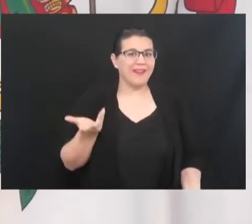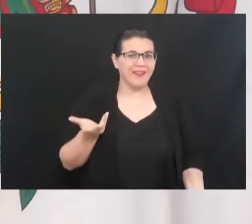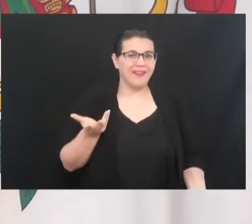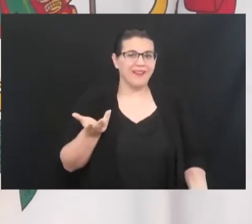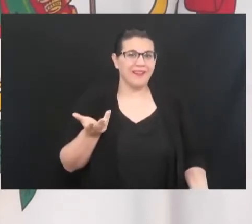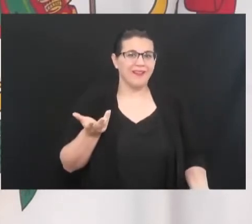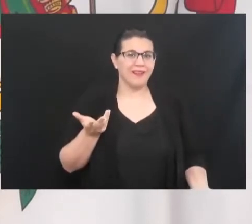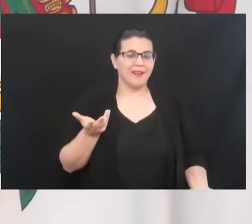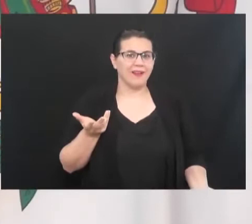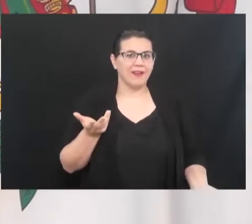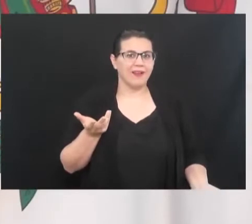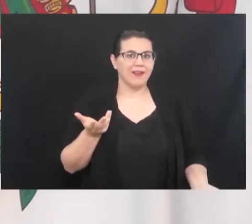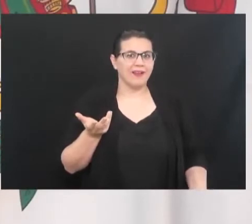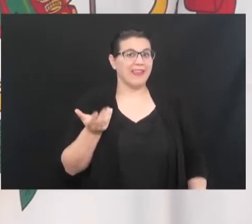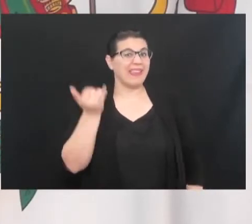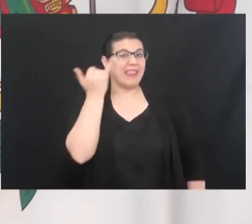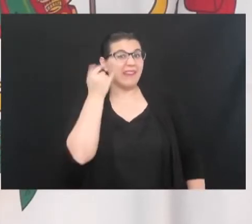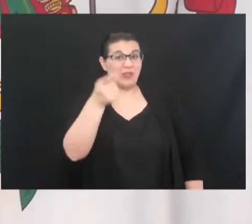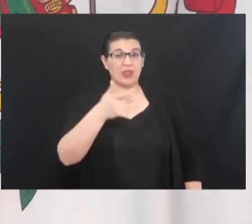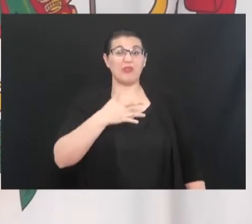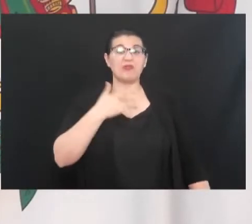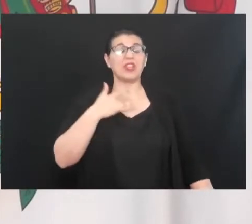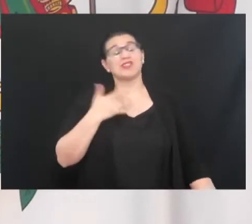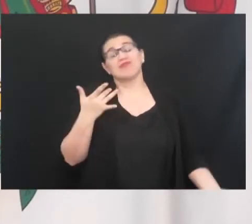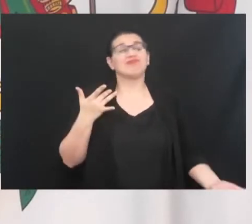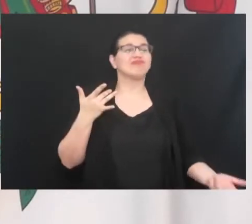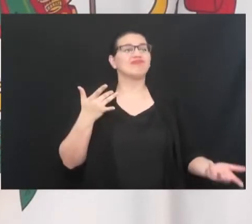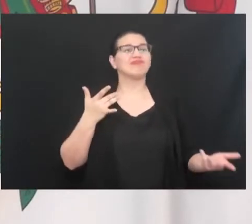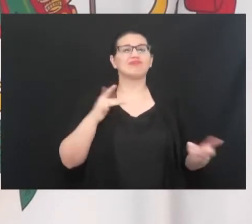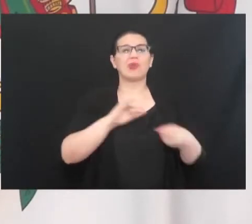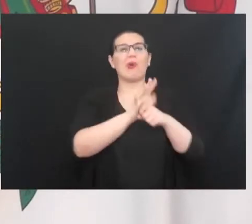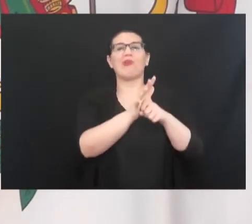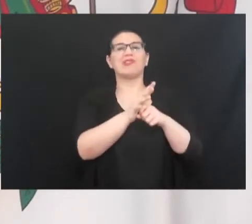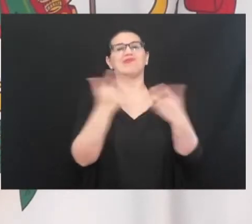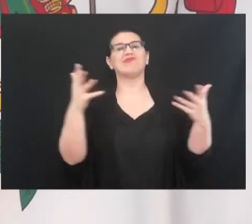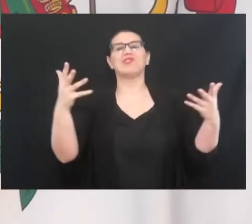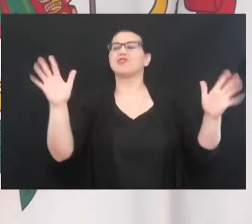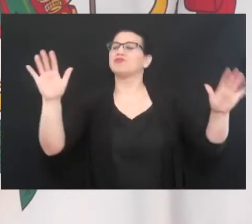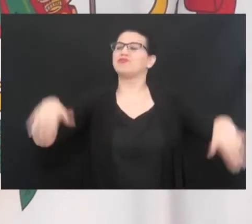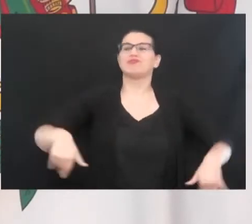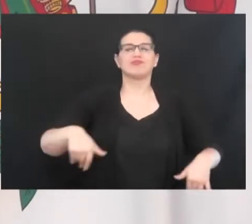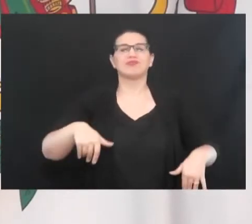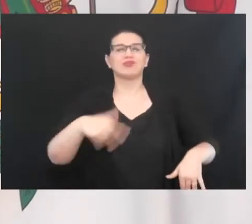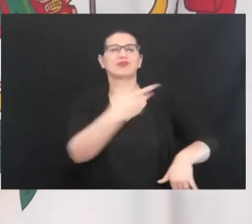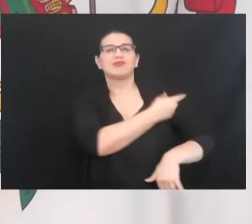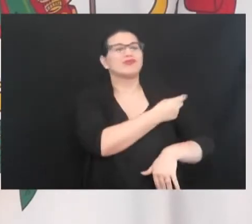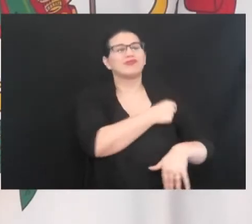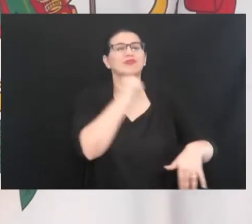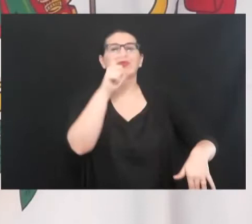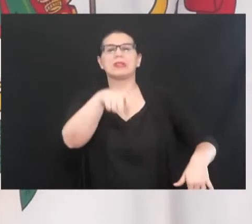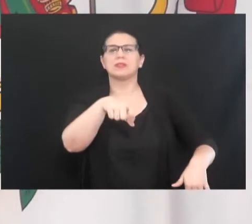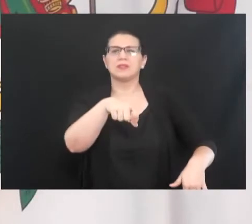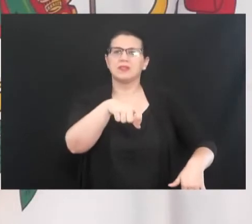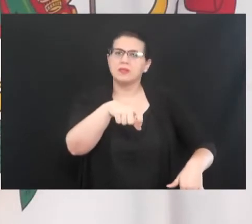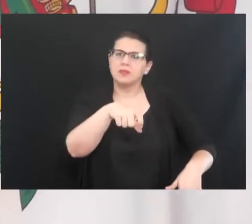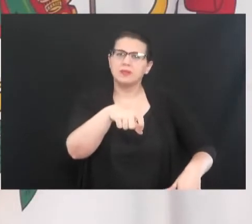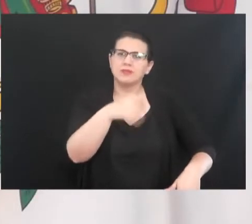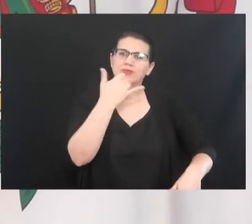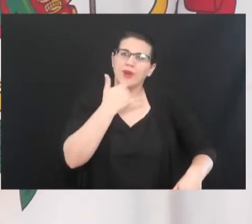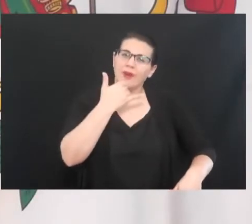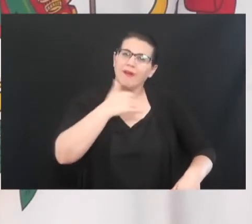don't believe that we should continue to stay the course and try with all in us, you're not thinking